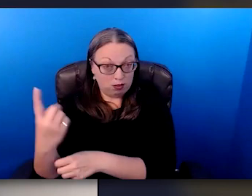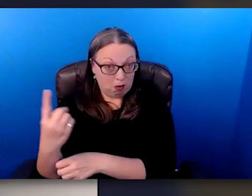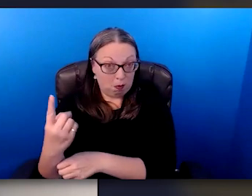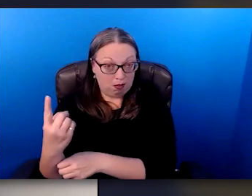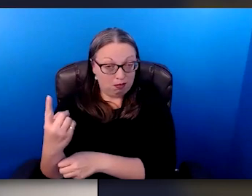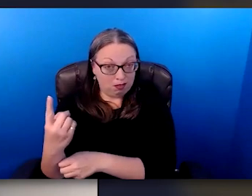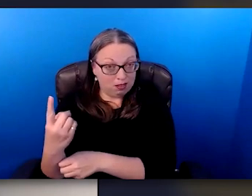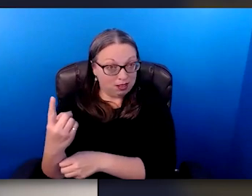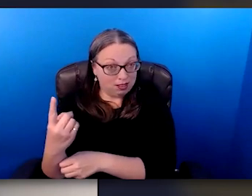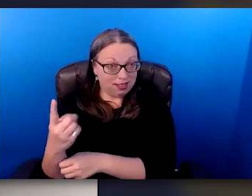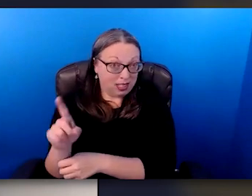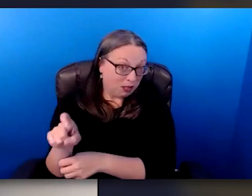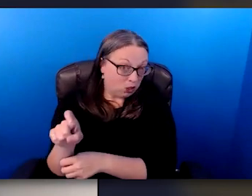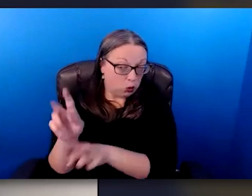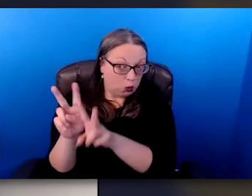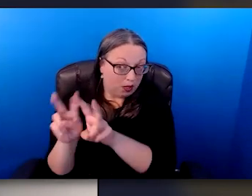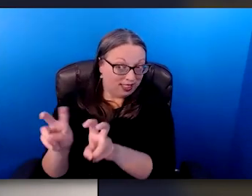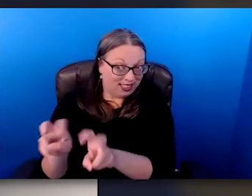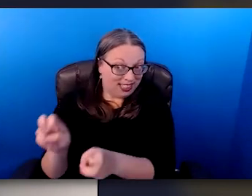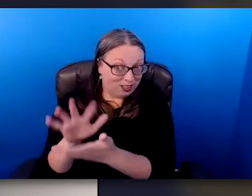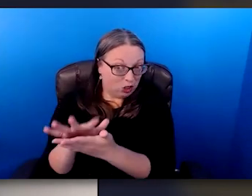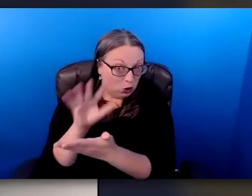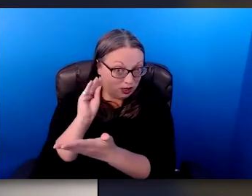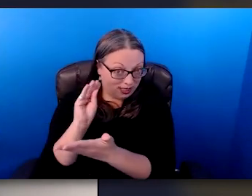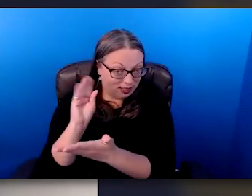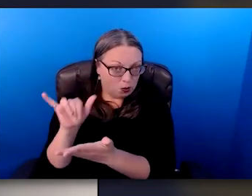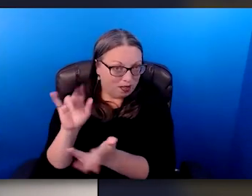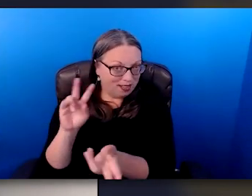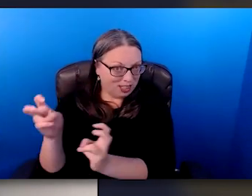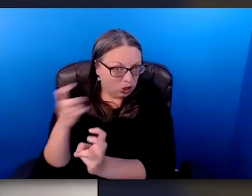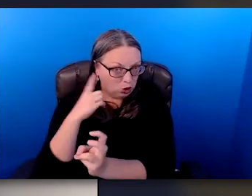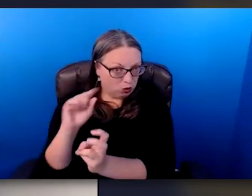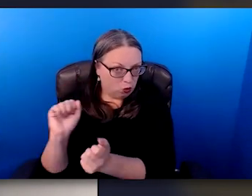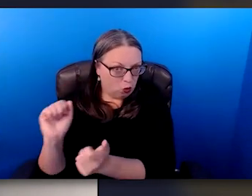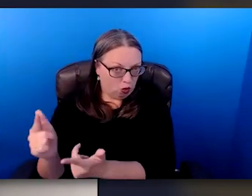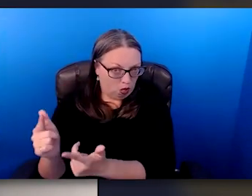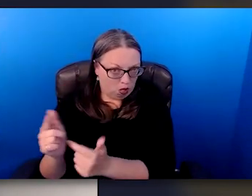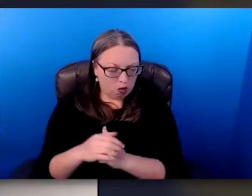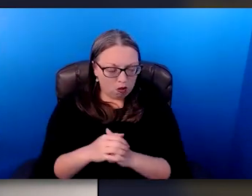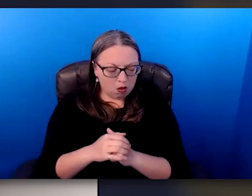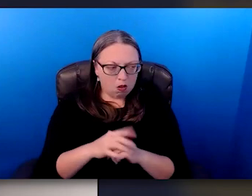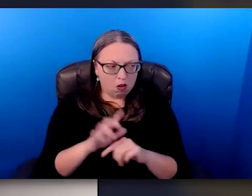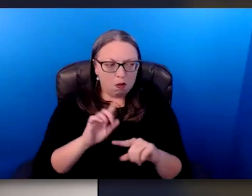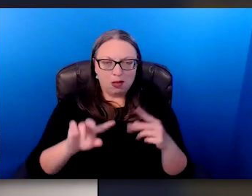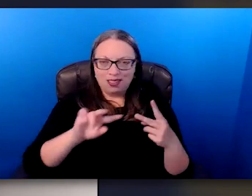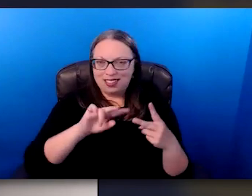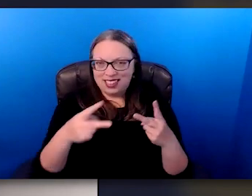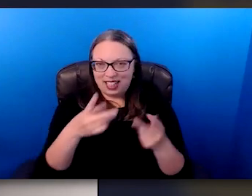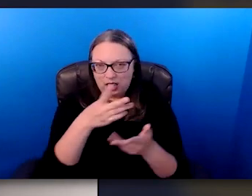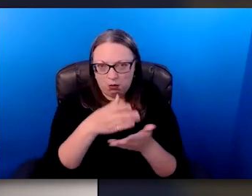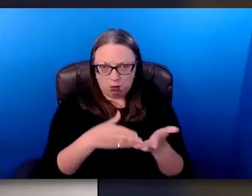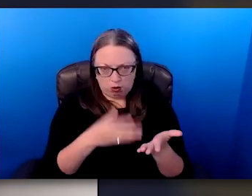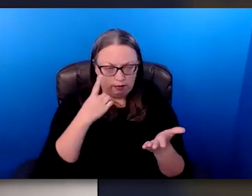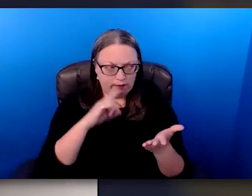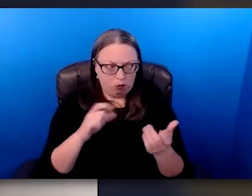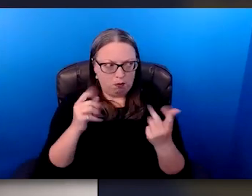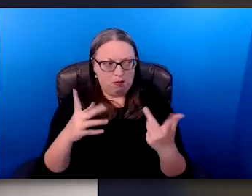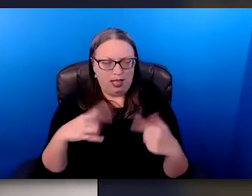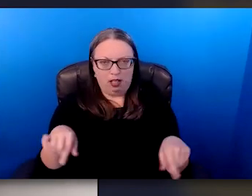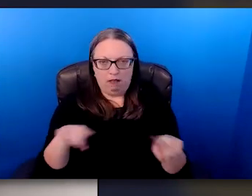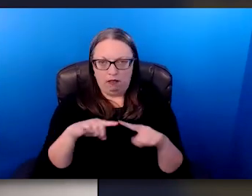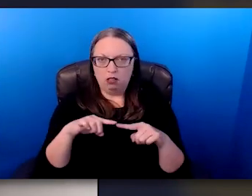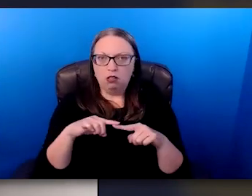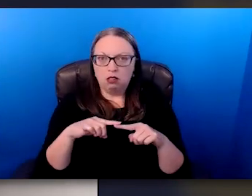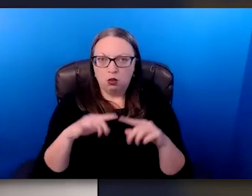to assess the learning. So that's an issue for all of us, but there's a second aspect to it. I think for many of us who teach